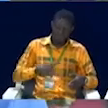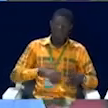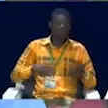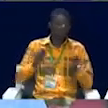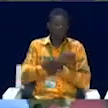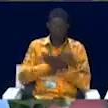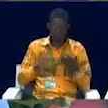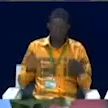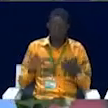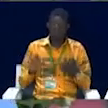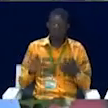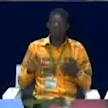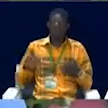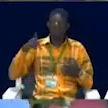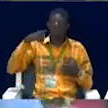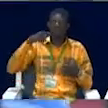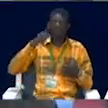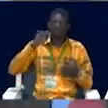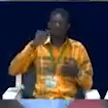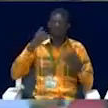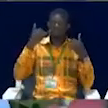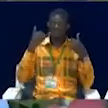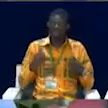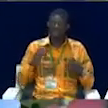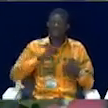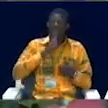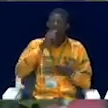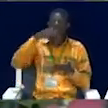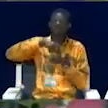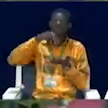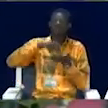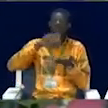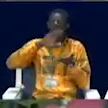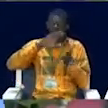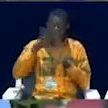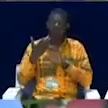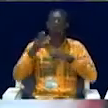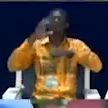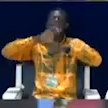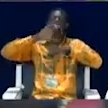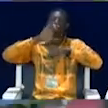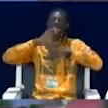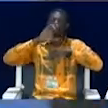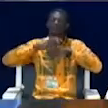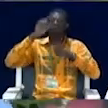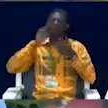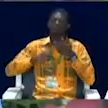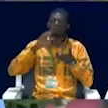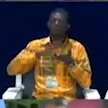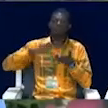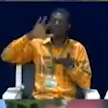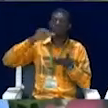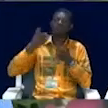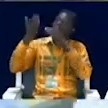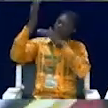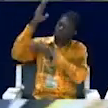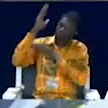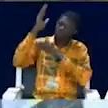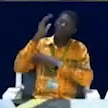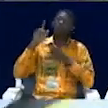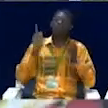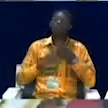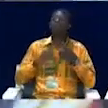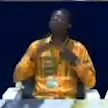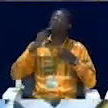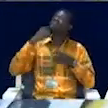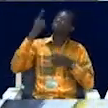damaged, prostate. Now I'm standing before the congregation to give God the glory, to